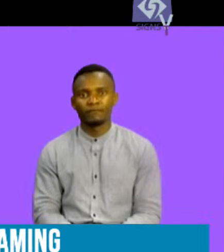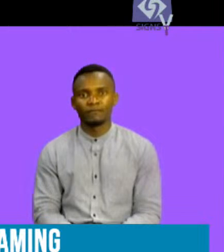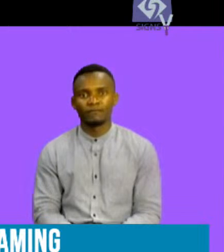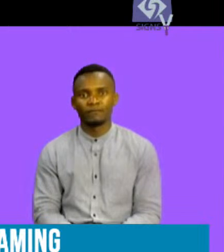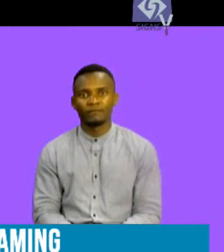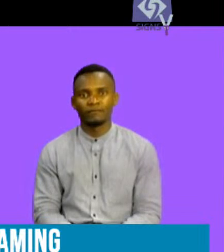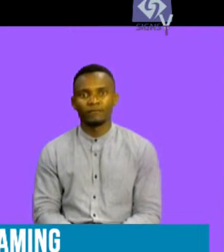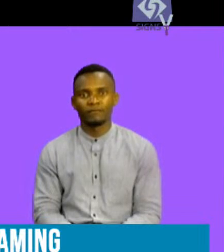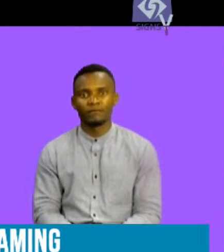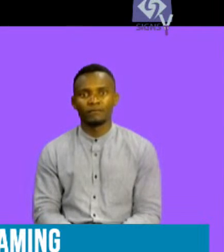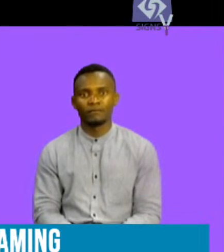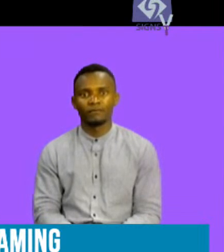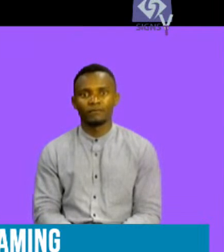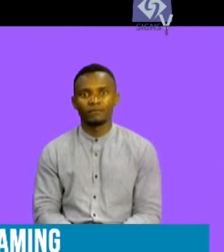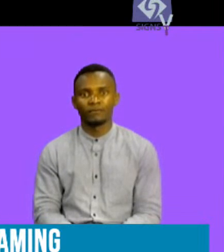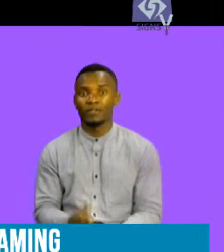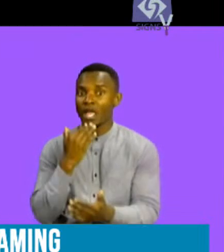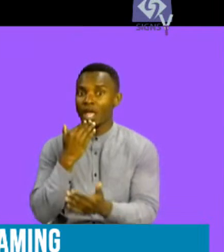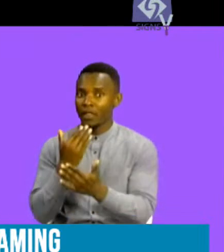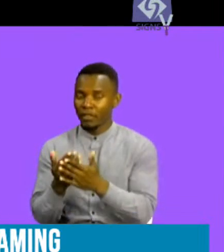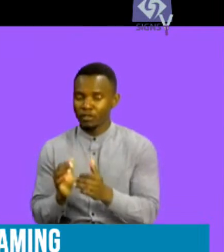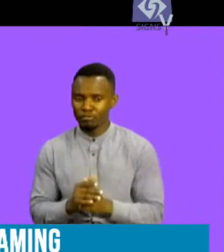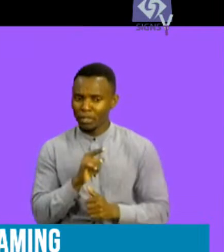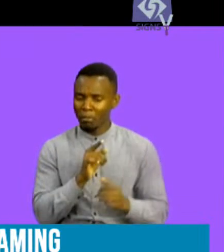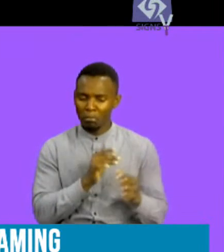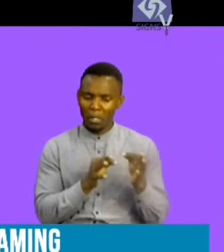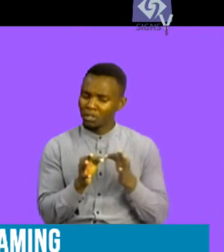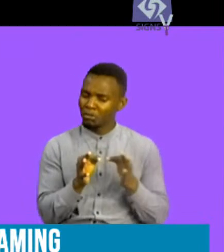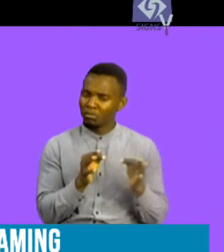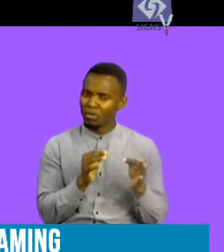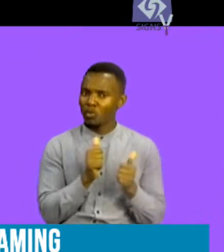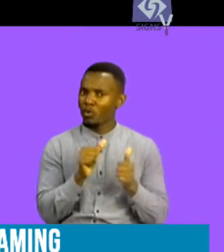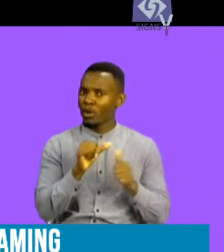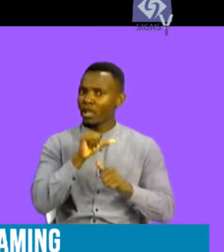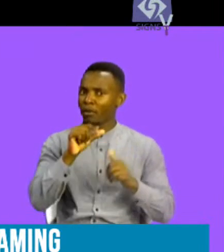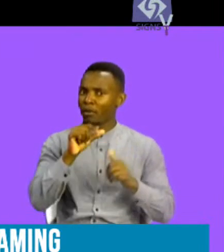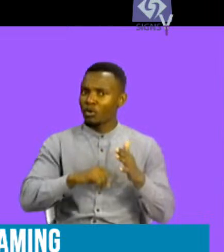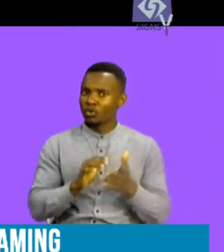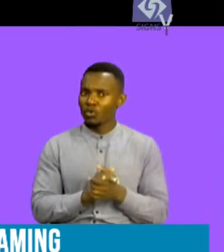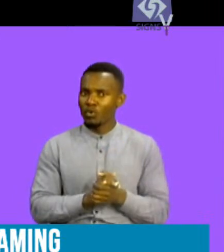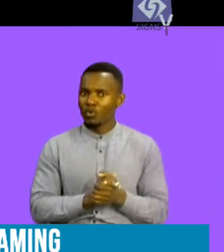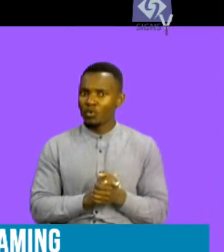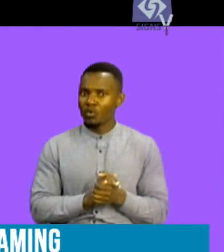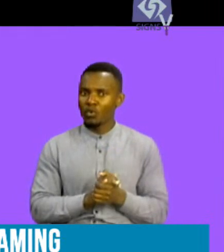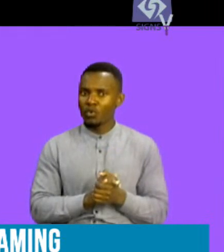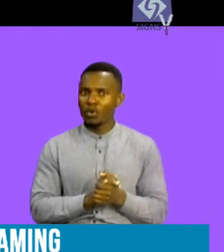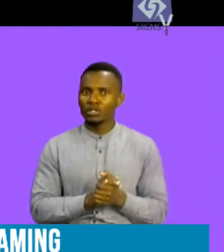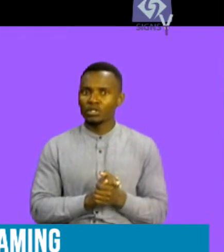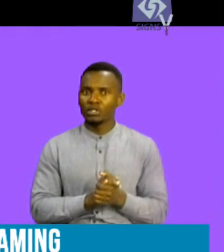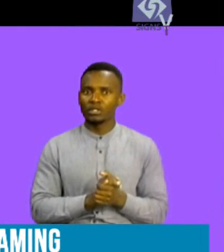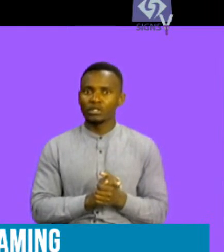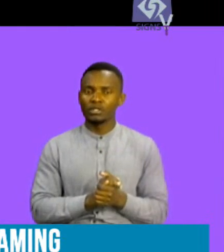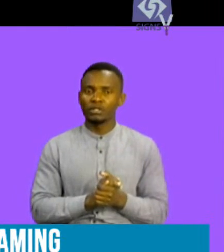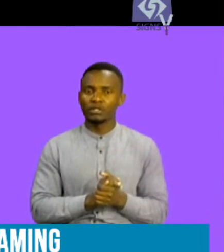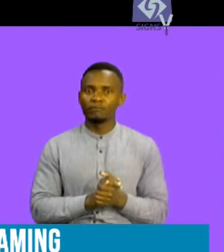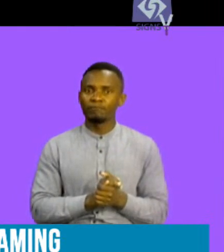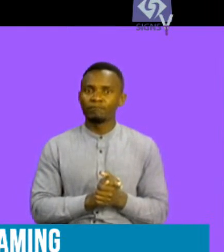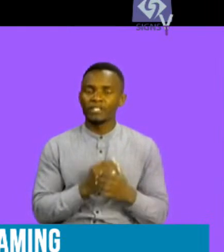Thank you. He has already said about maybe the beds they have or the maternity or other